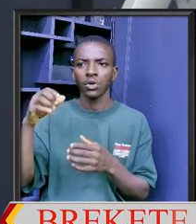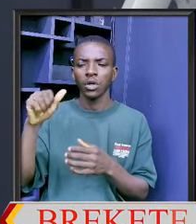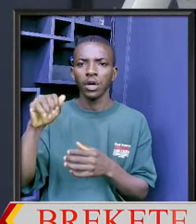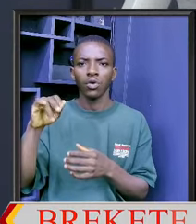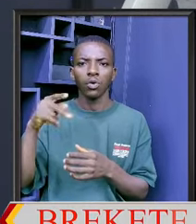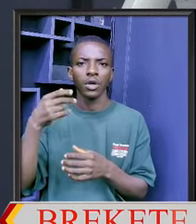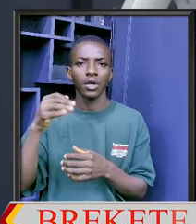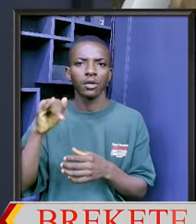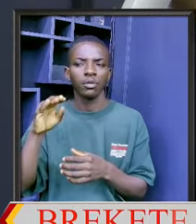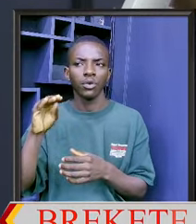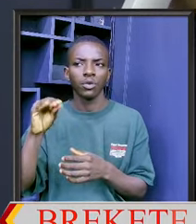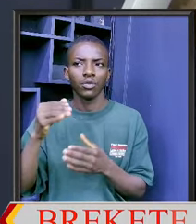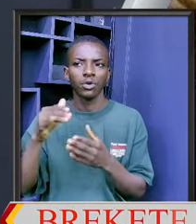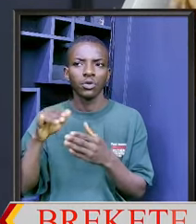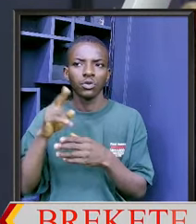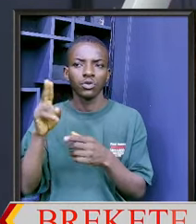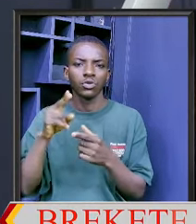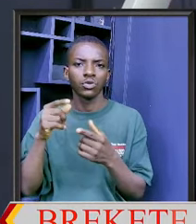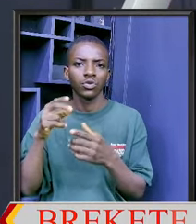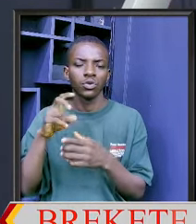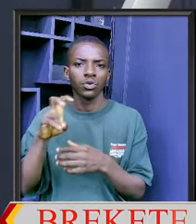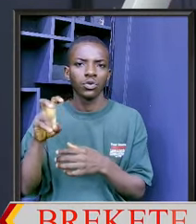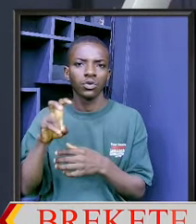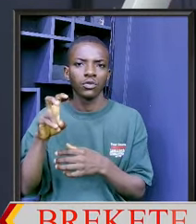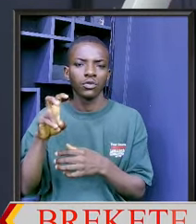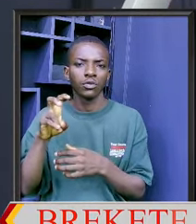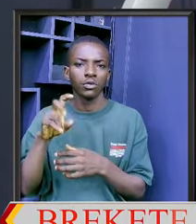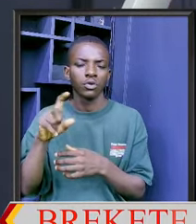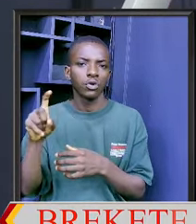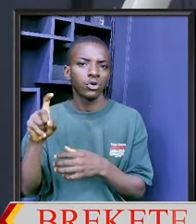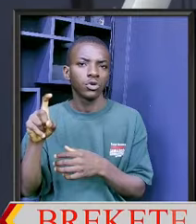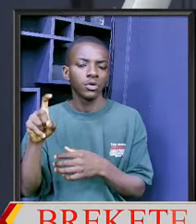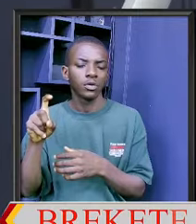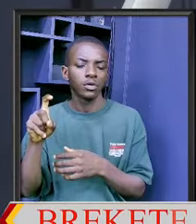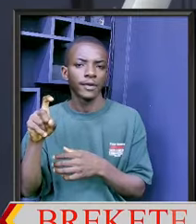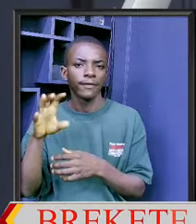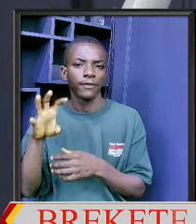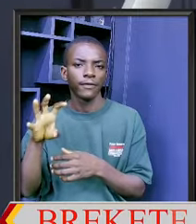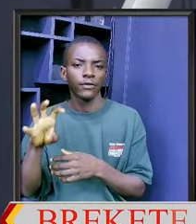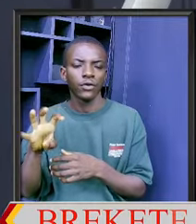Yes. 143 million naira.